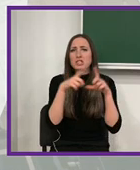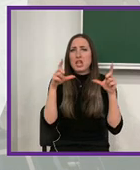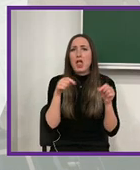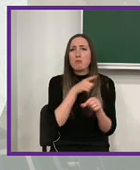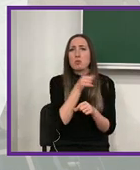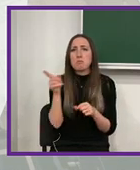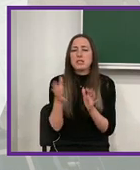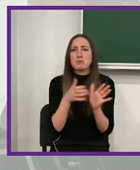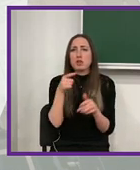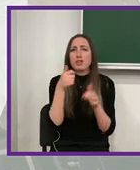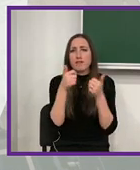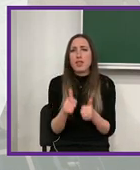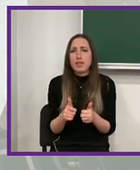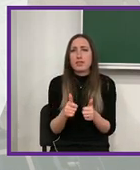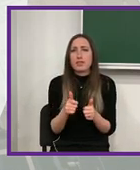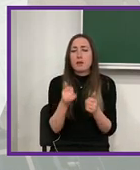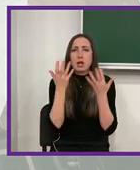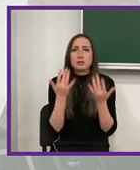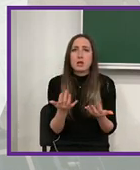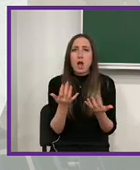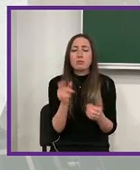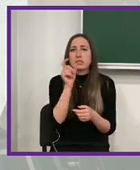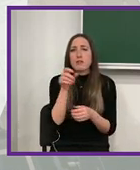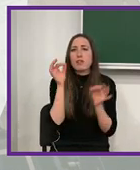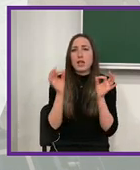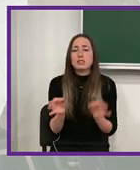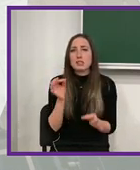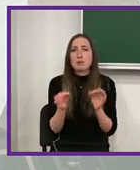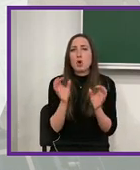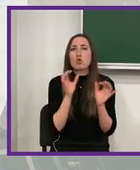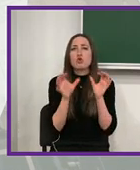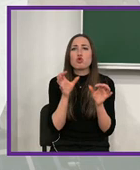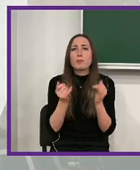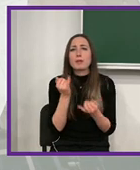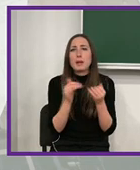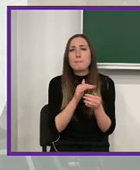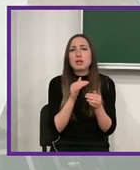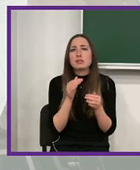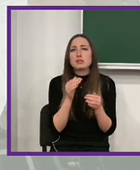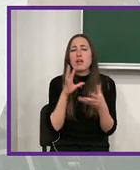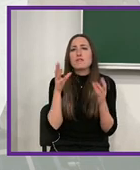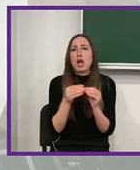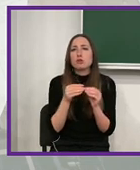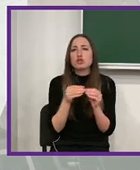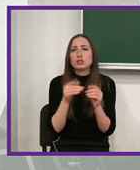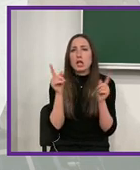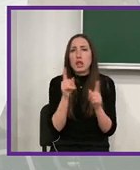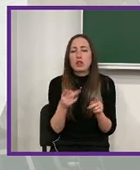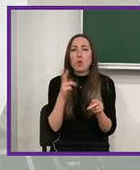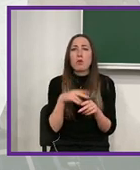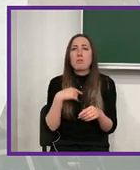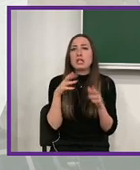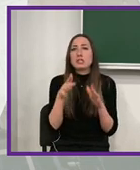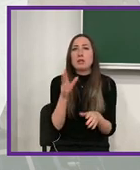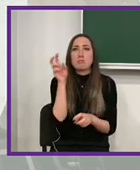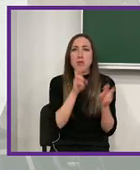rights due diligence. And when it comes to seeking solutions, only under 5%. So that's, I would